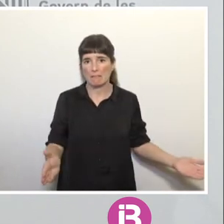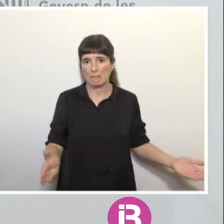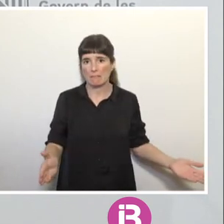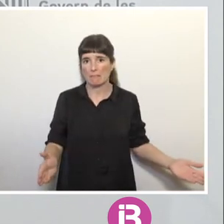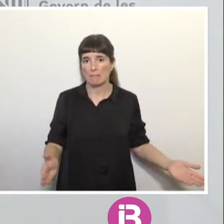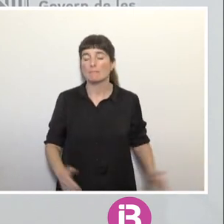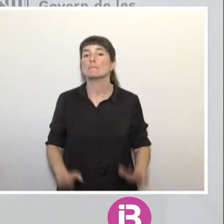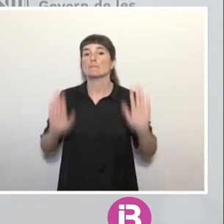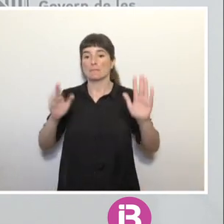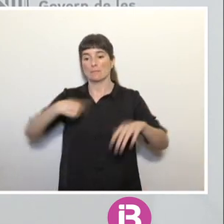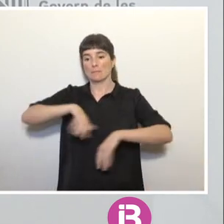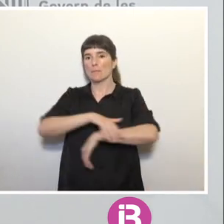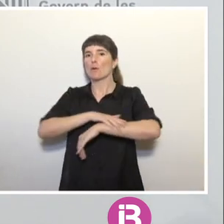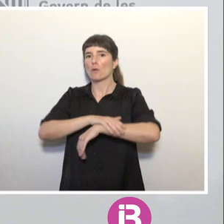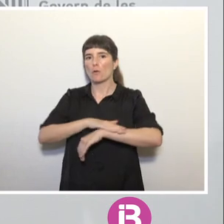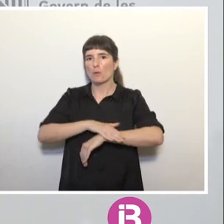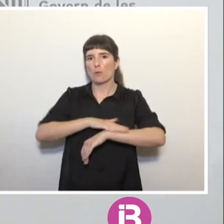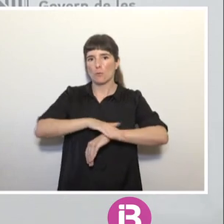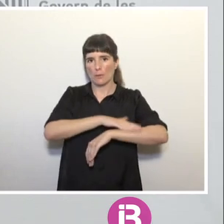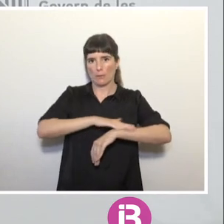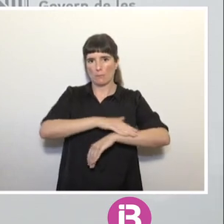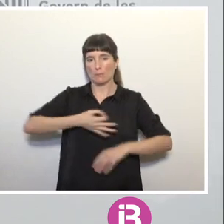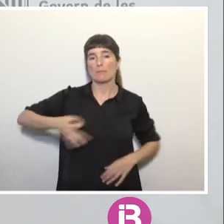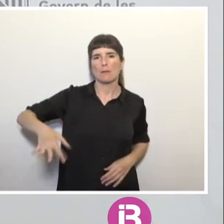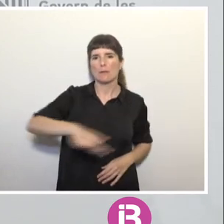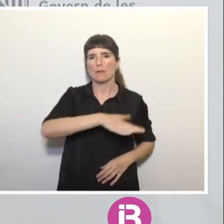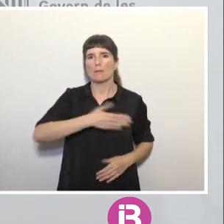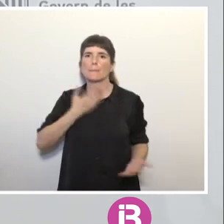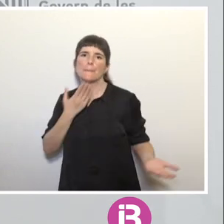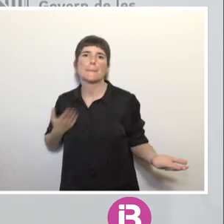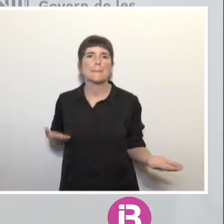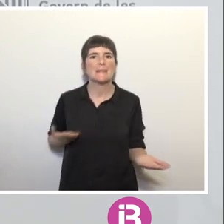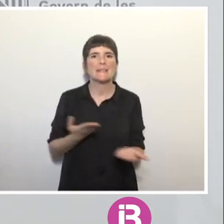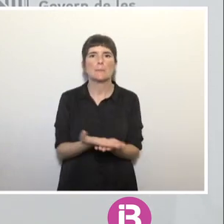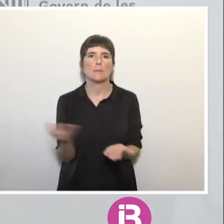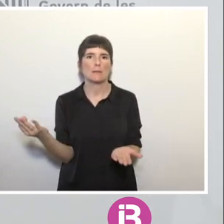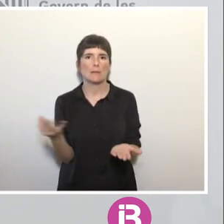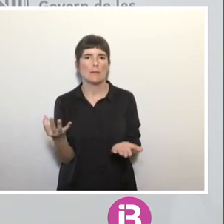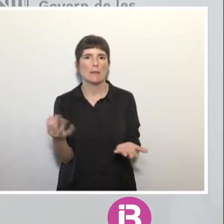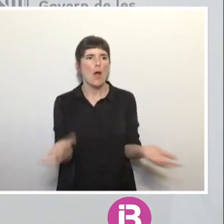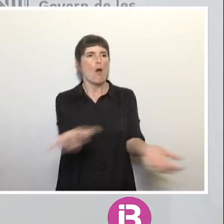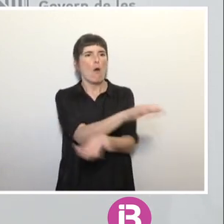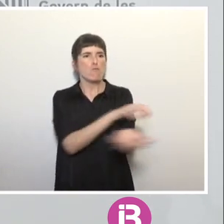Lo que pedimos desde el Gobierno de las Islas Baleares es, oiga, bajen un poquito la tensión.